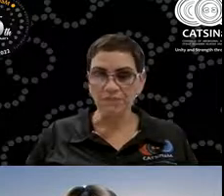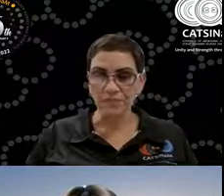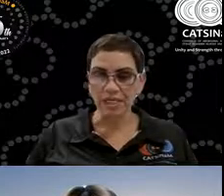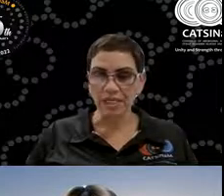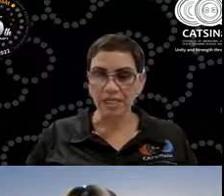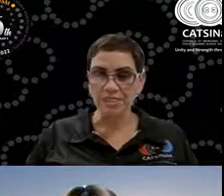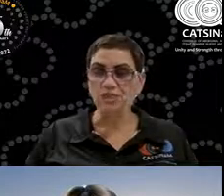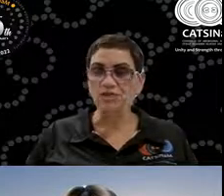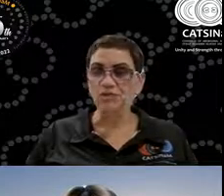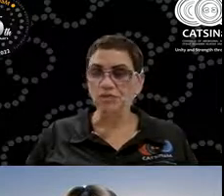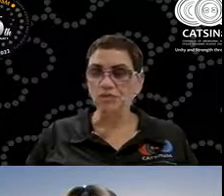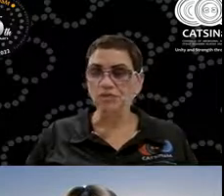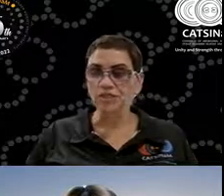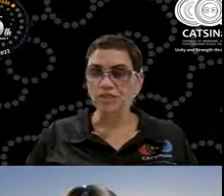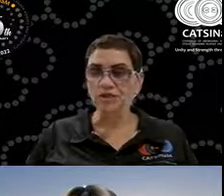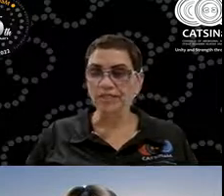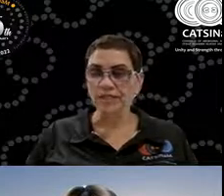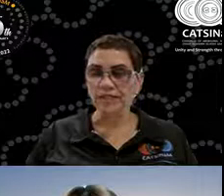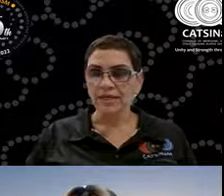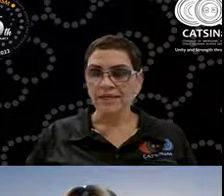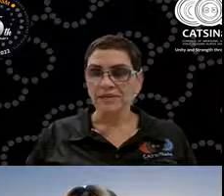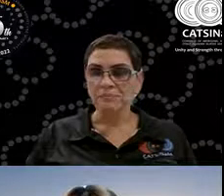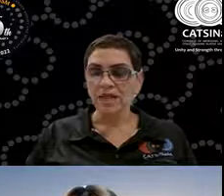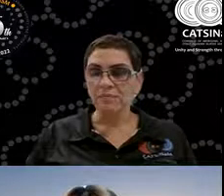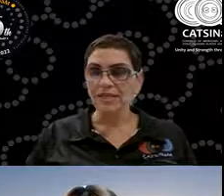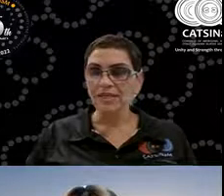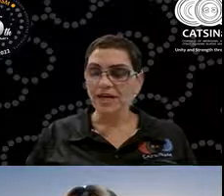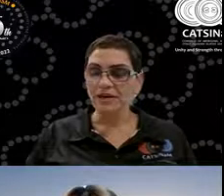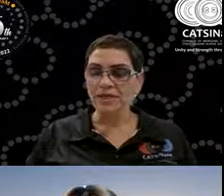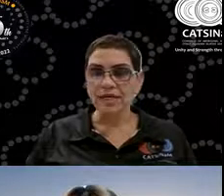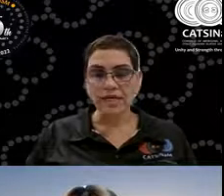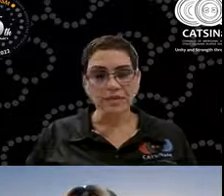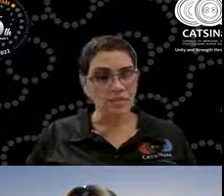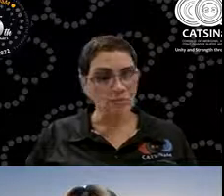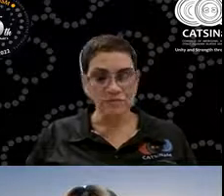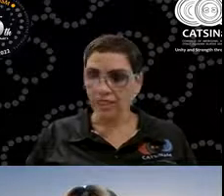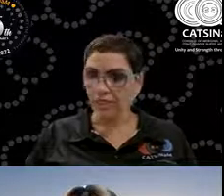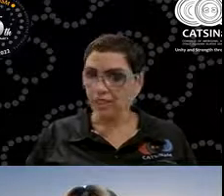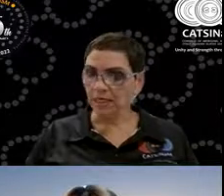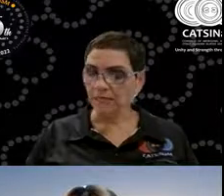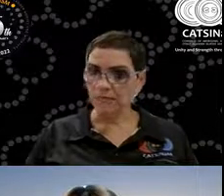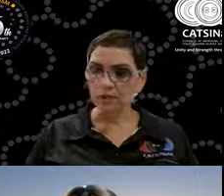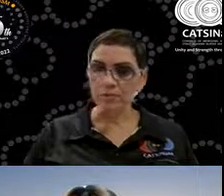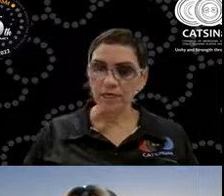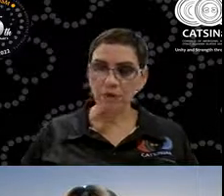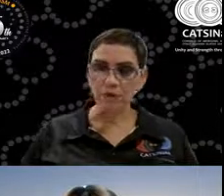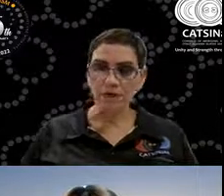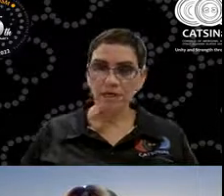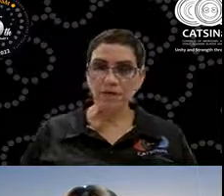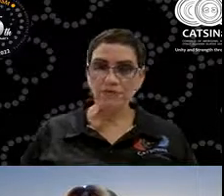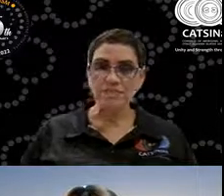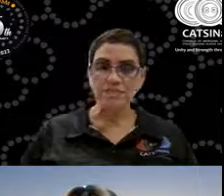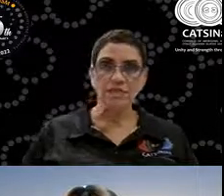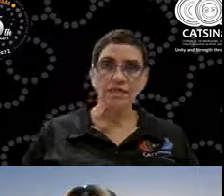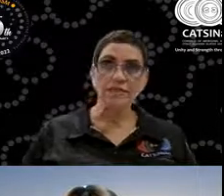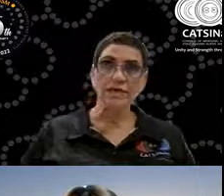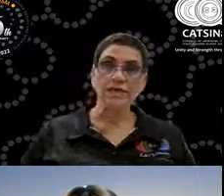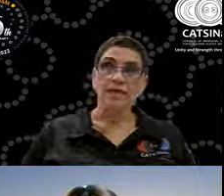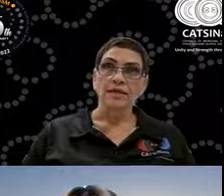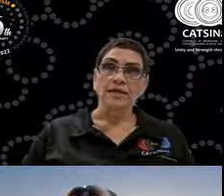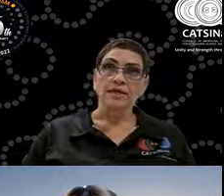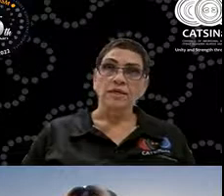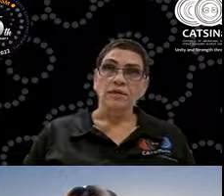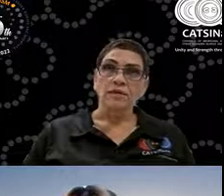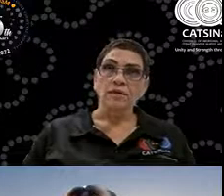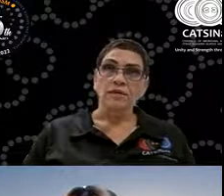midwife as central to the design. And in Mullumbimangari, I had this epiphany when I became a grandmother recently